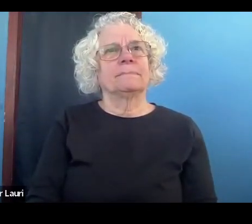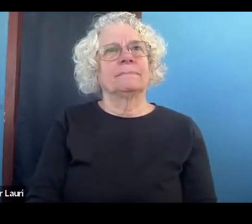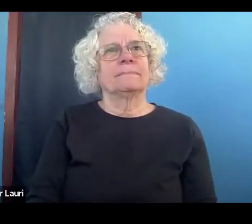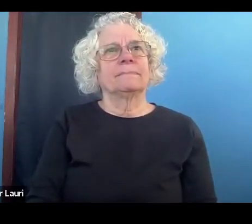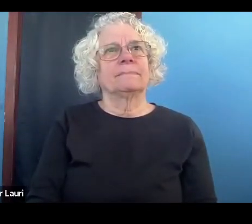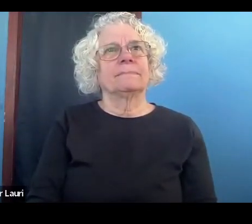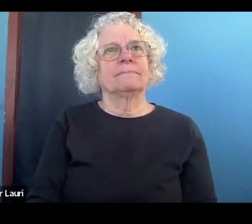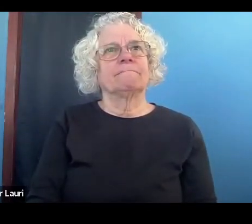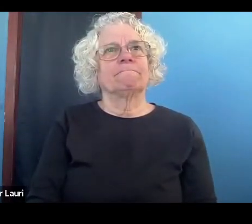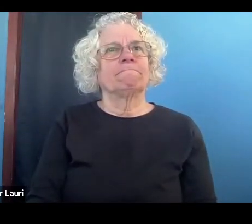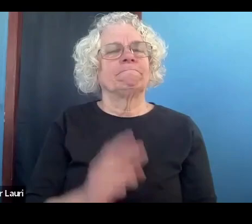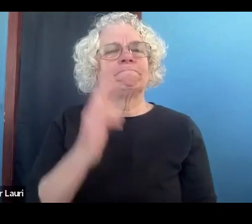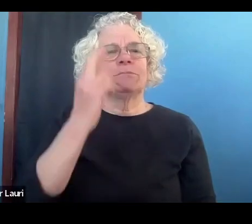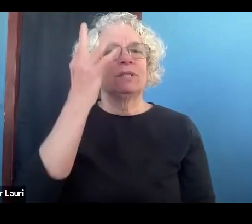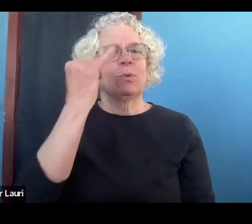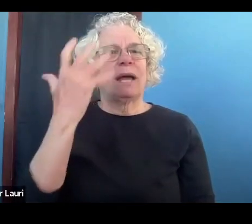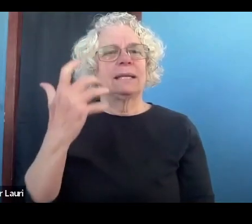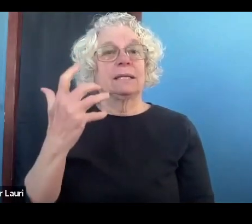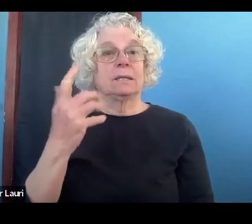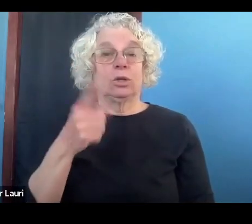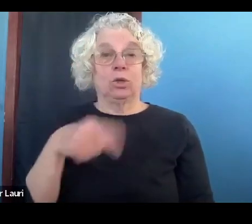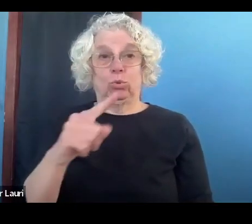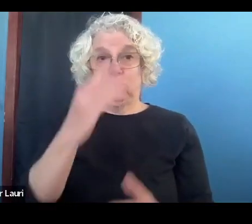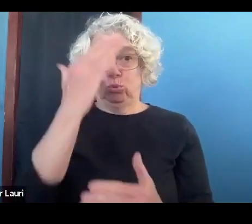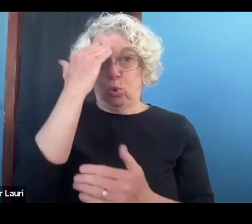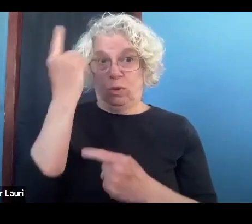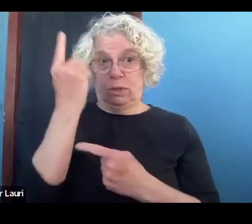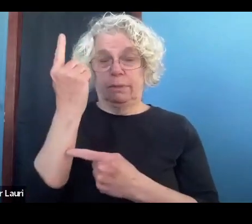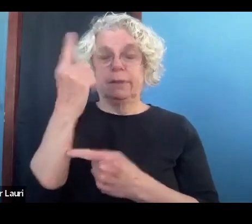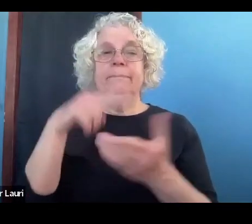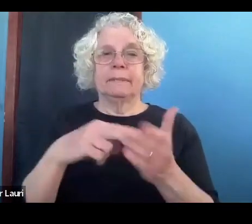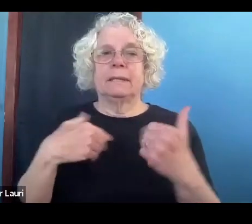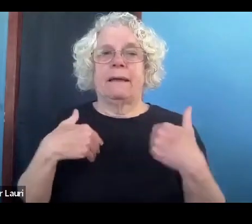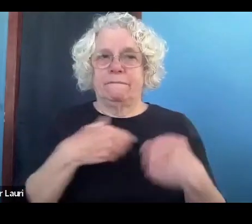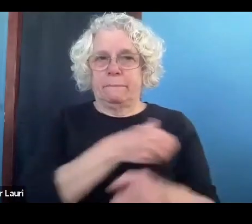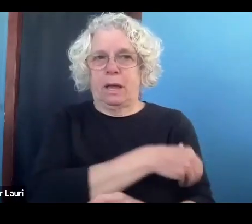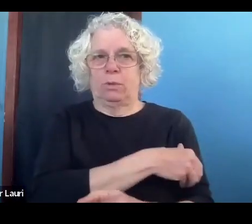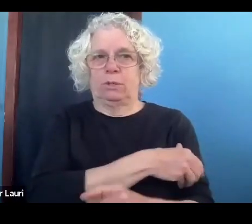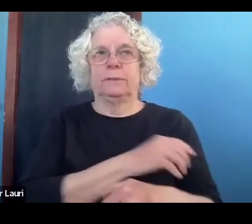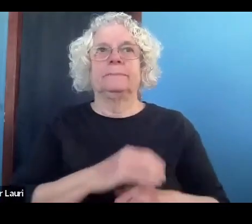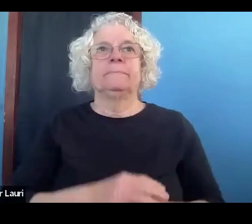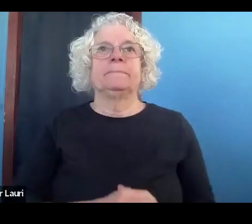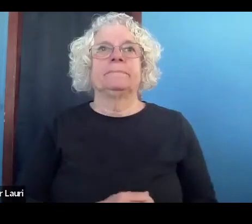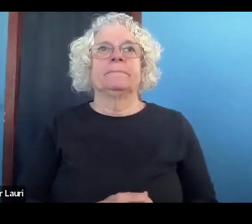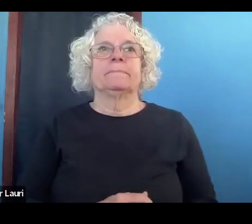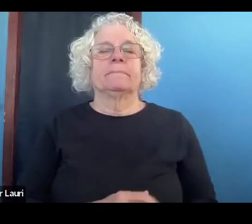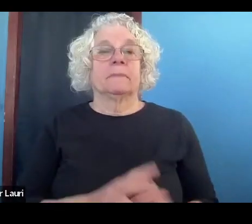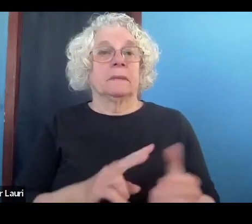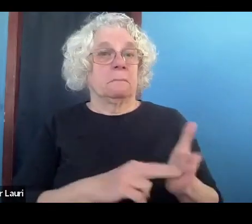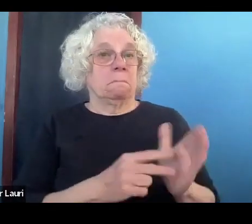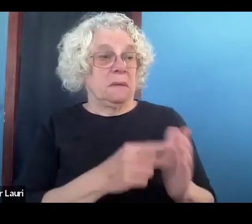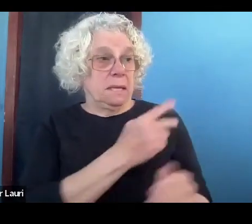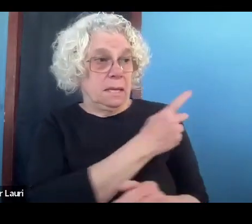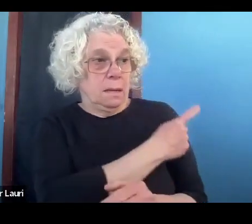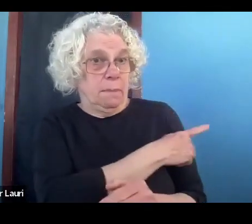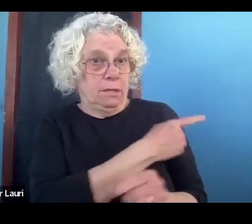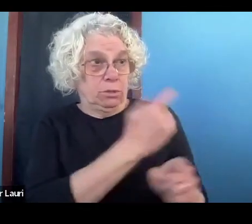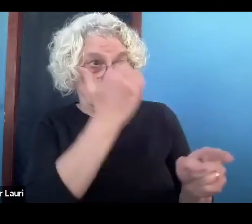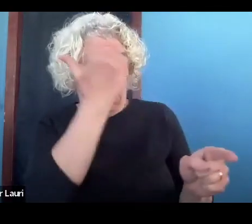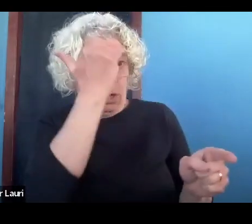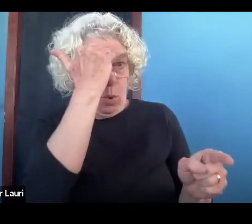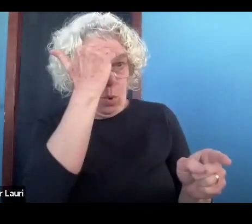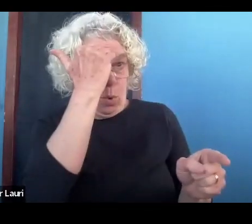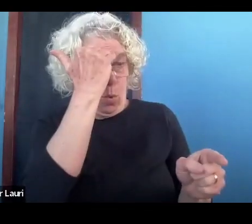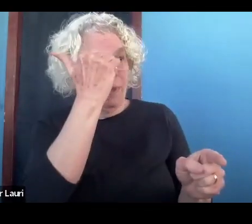Why are we here today? Because knowledge is power. It really is. Knowledge for our patients allows them to navigate